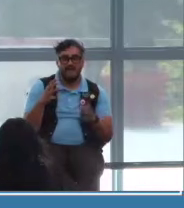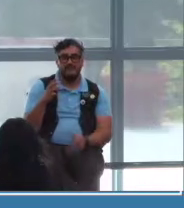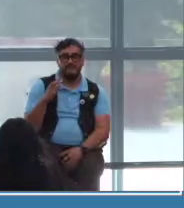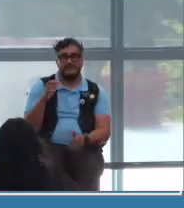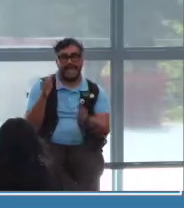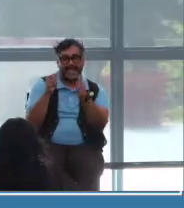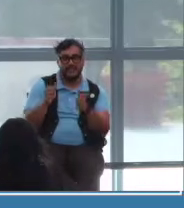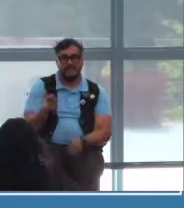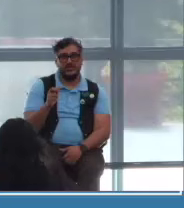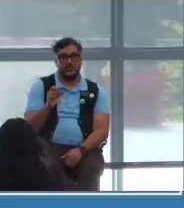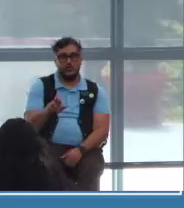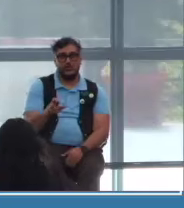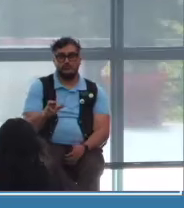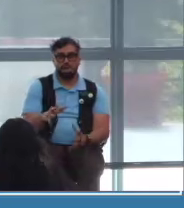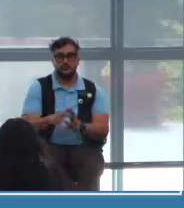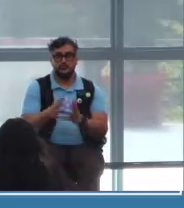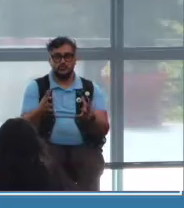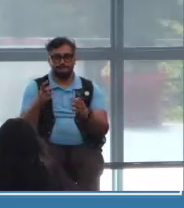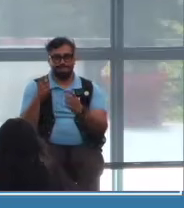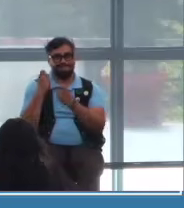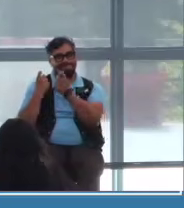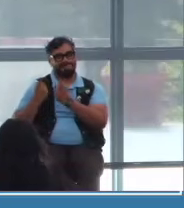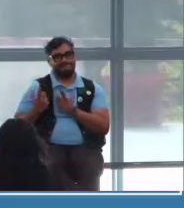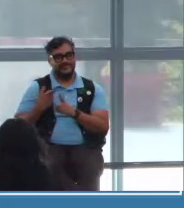or telangiectasias from that.